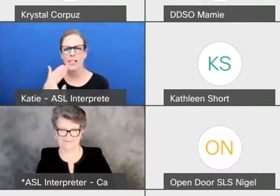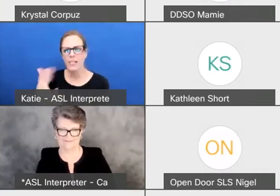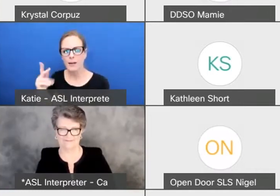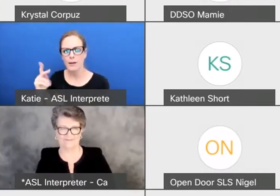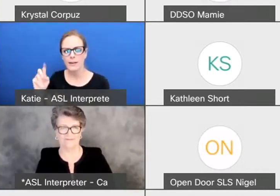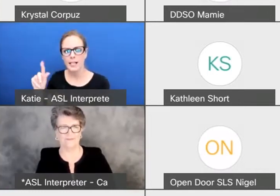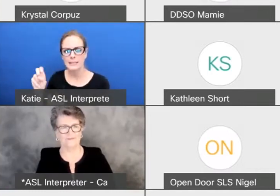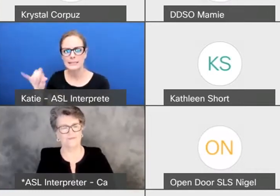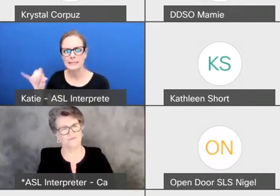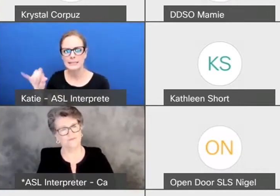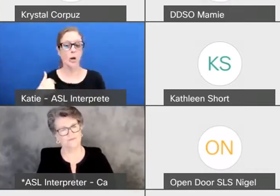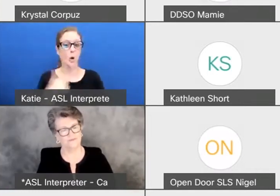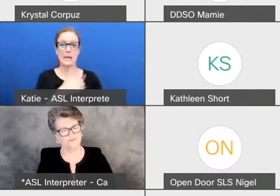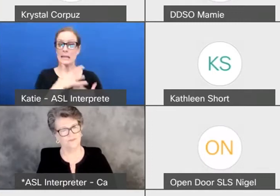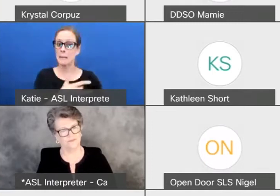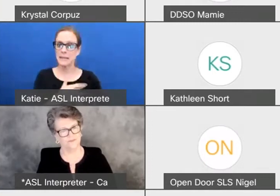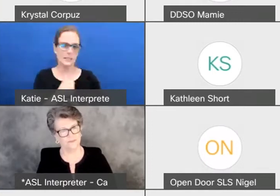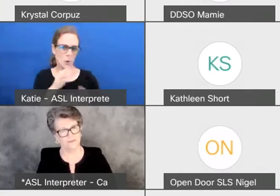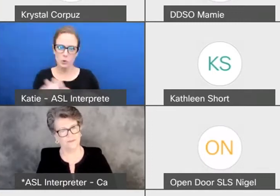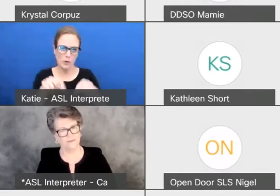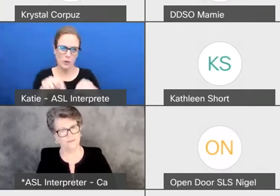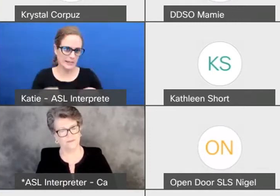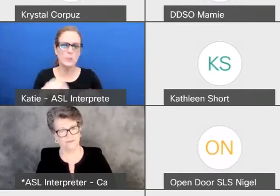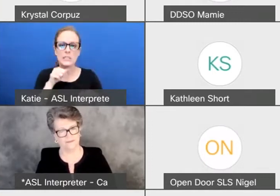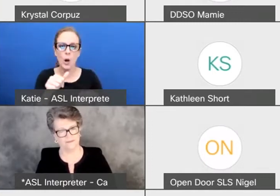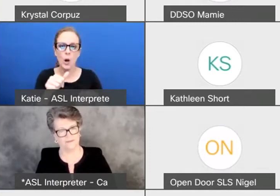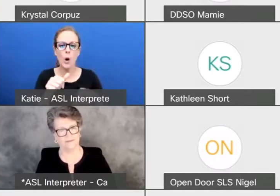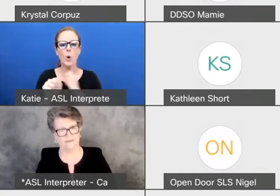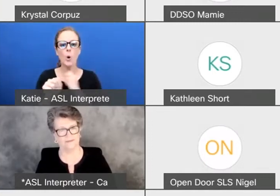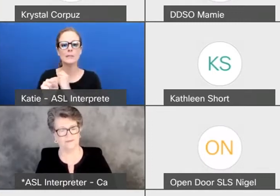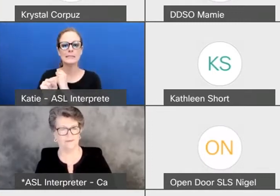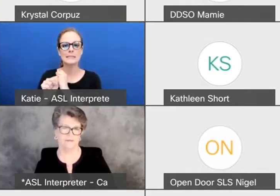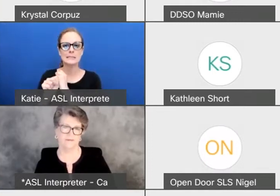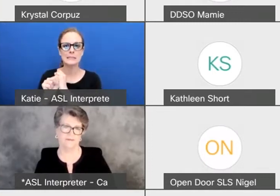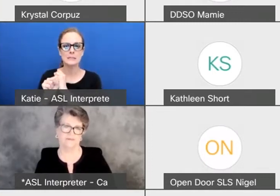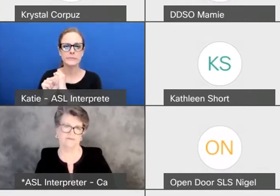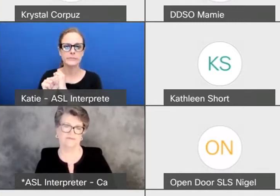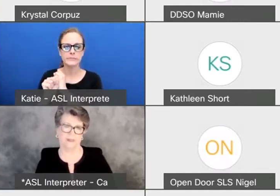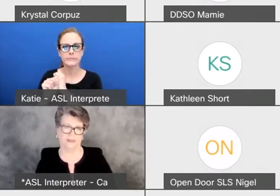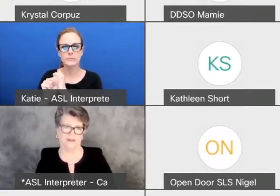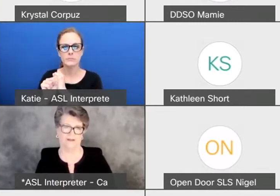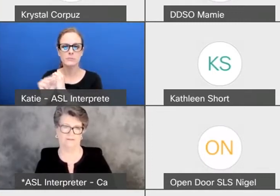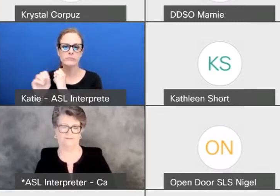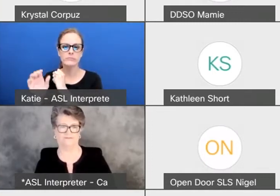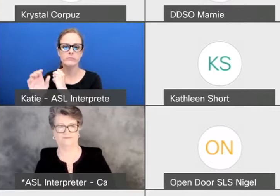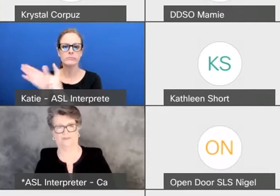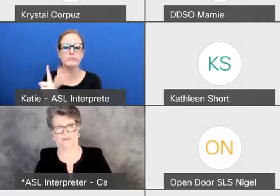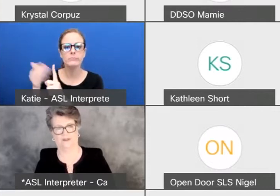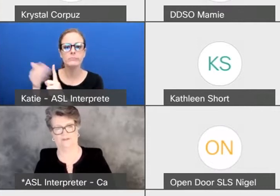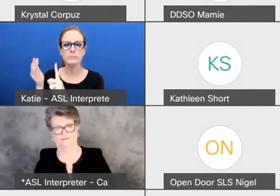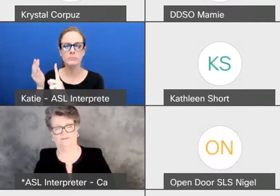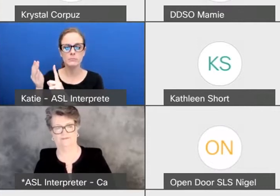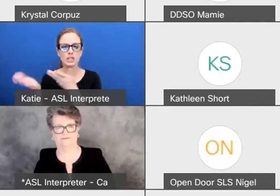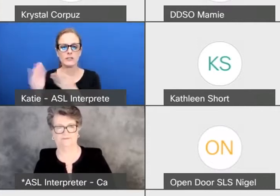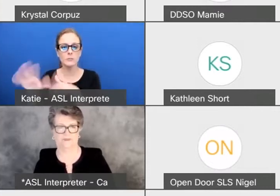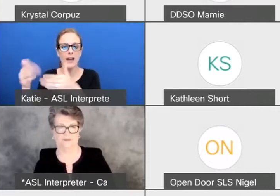We don't typically do this. We don't typically solicit you as service providers to like put things on your social media and stuff like that.